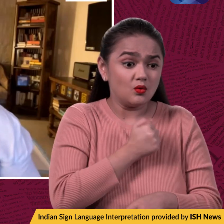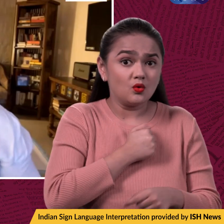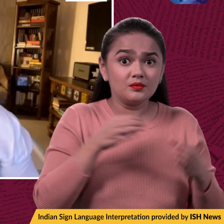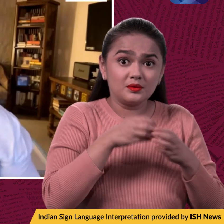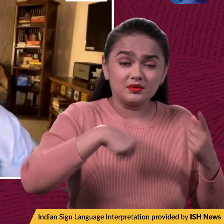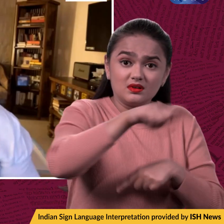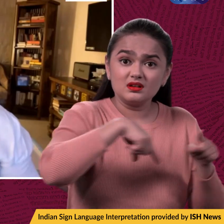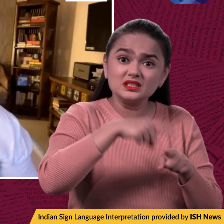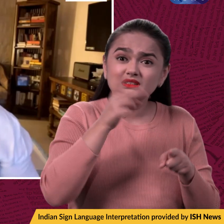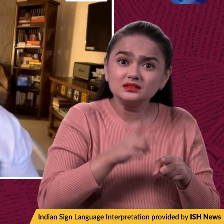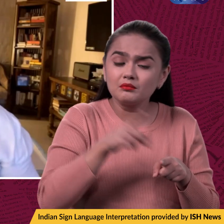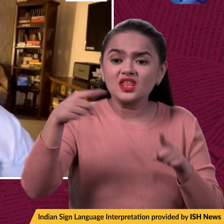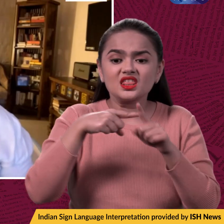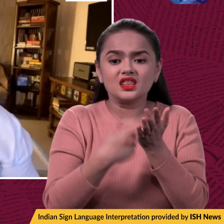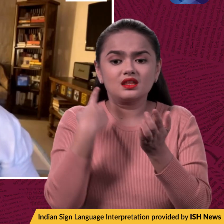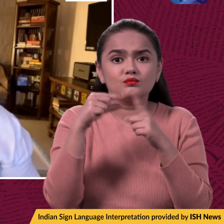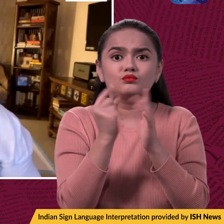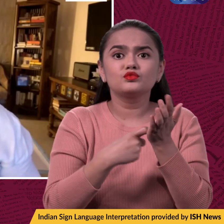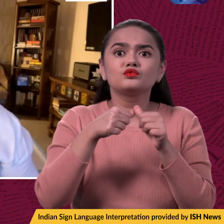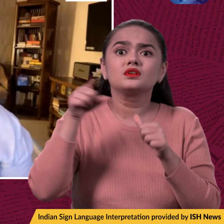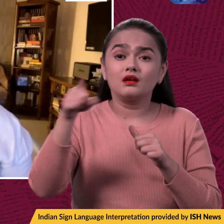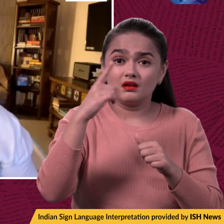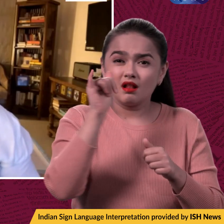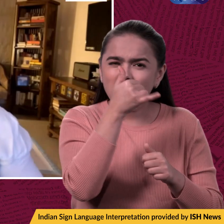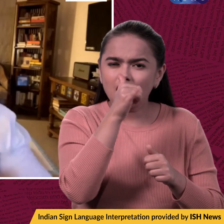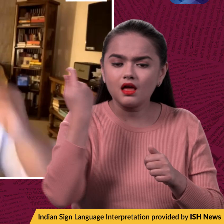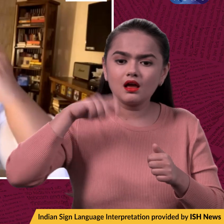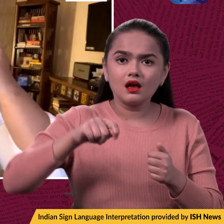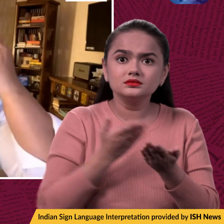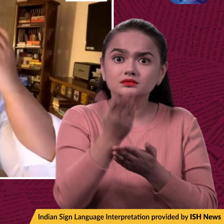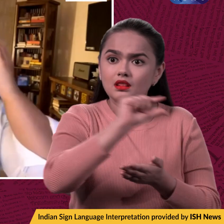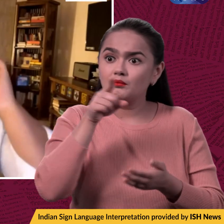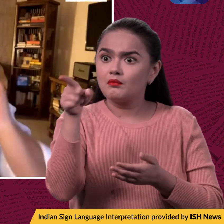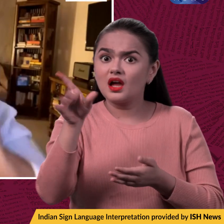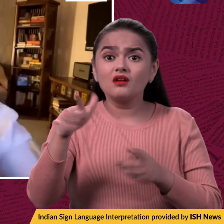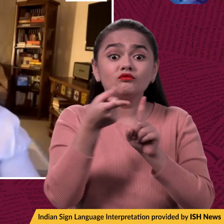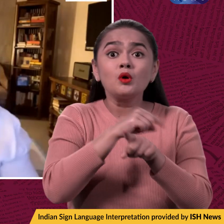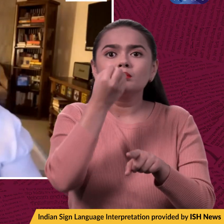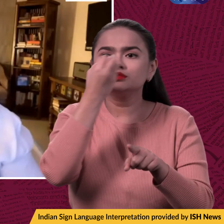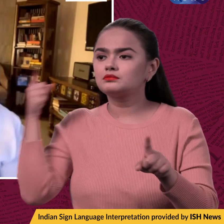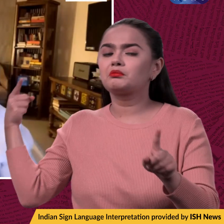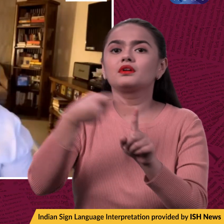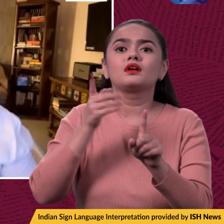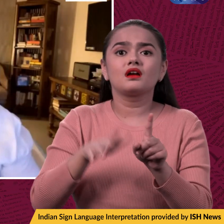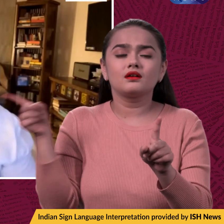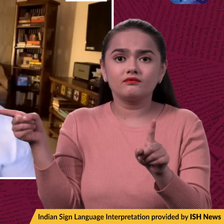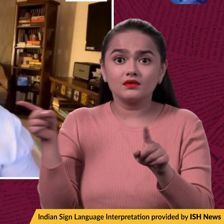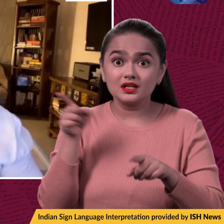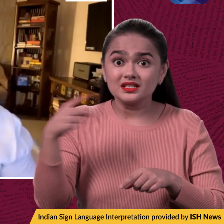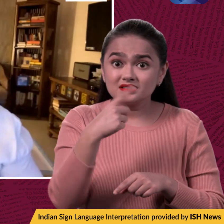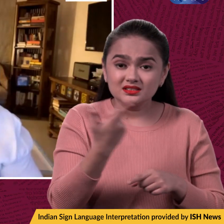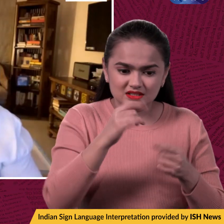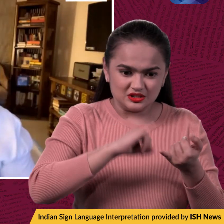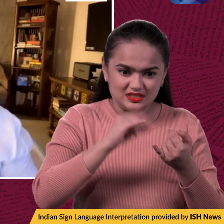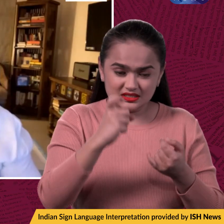workers is continuing unabated in Tripura. False cases are being filed against them by the ruling BJP government. The bench was headed